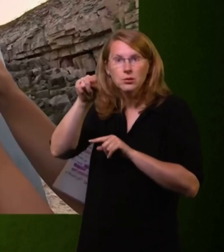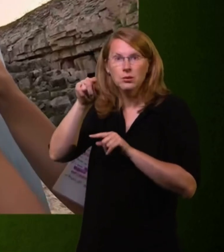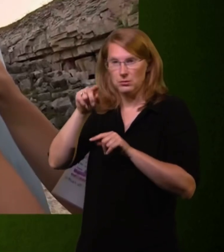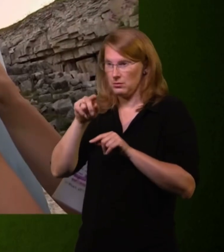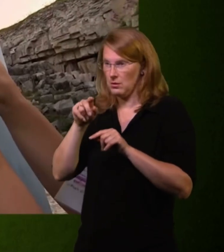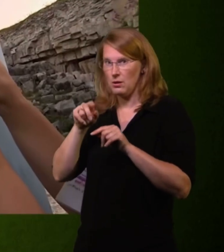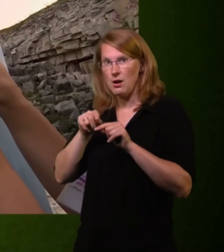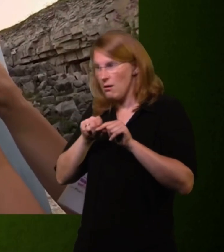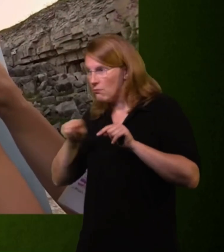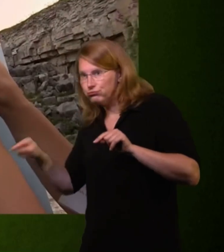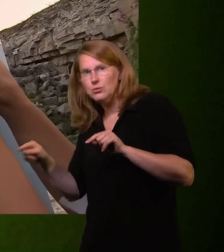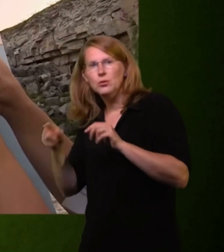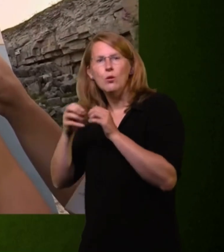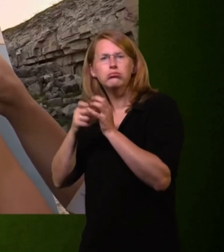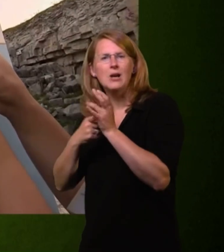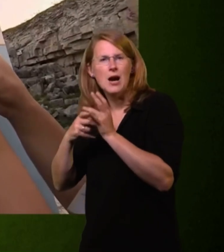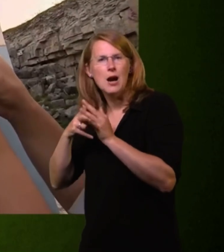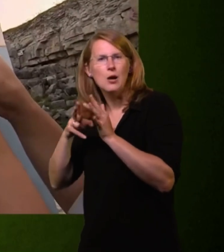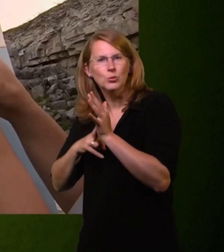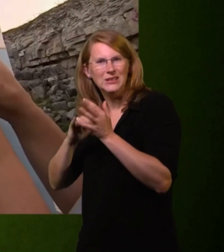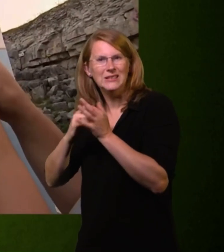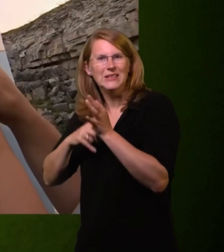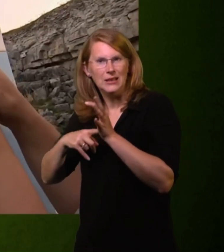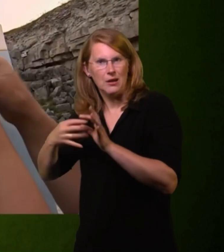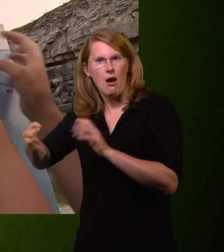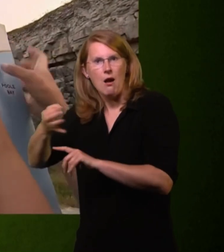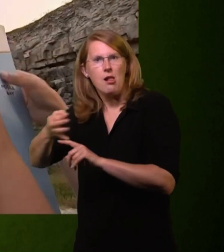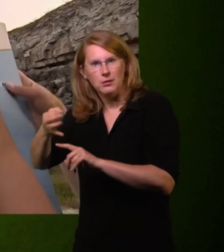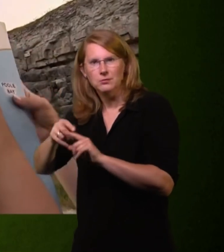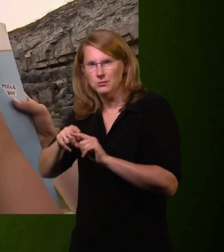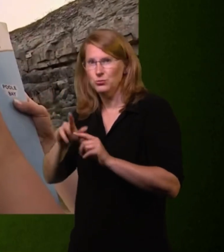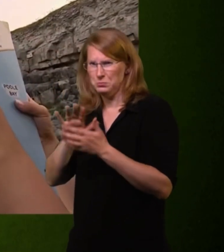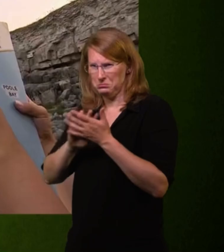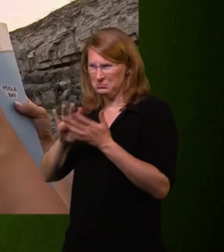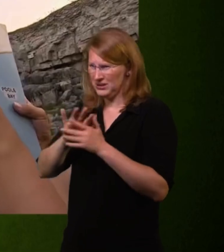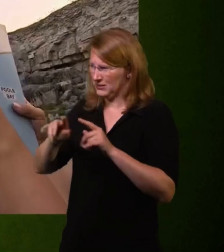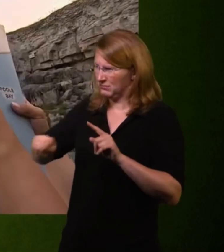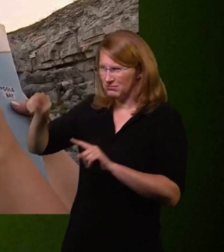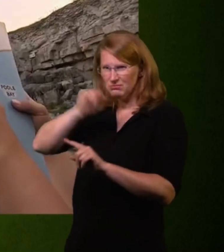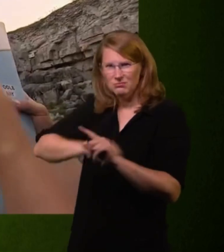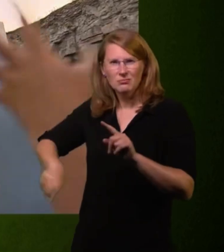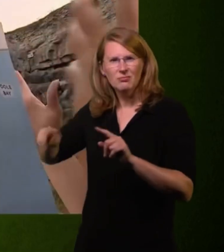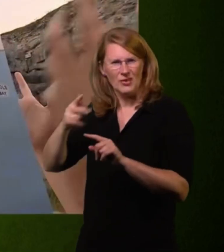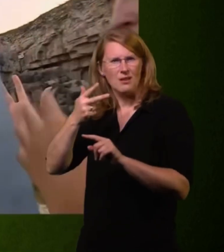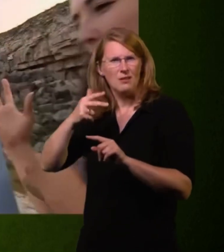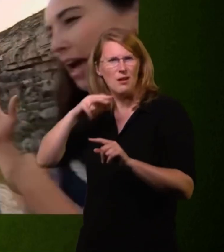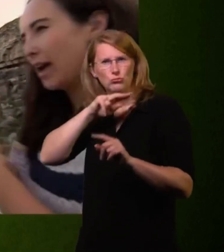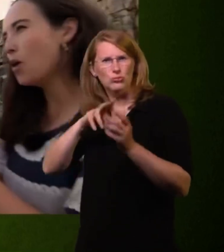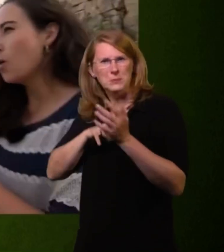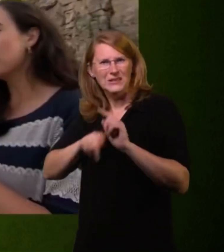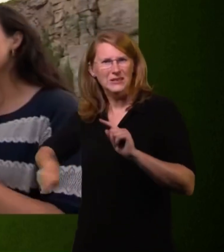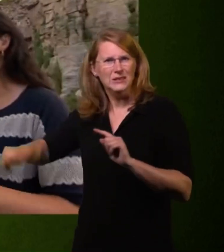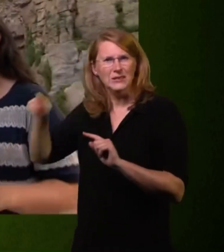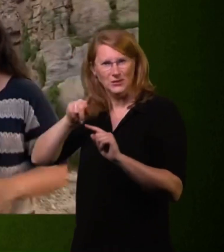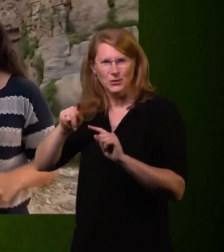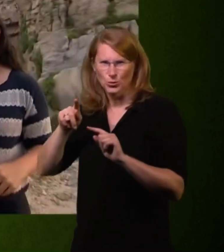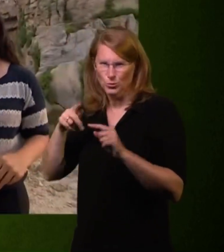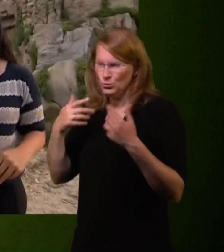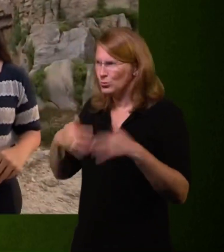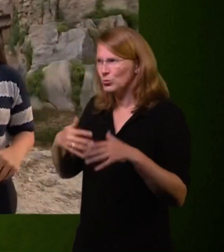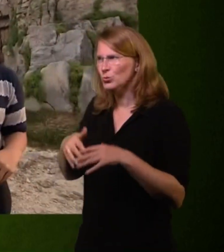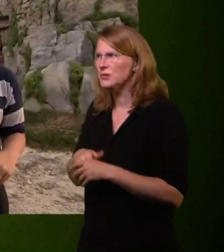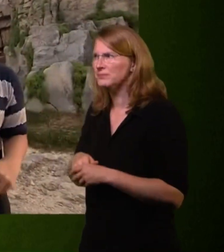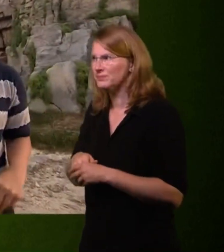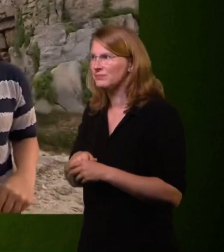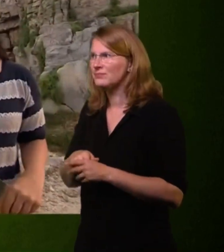Island, and they've travelled 800 metres across open water. And it's fascinating because the way that bats echolocate wouldn't necessarily mean